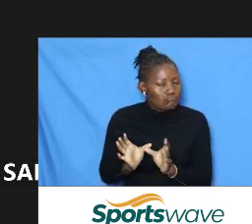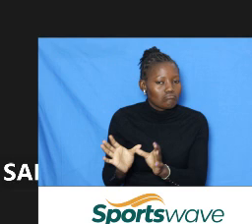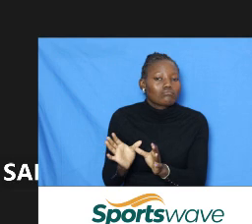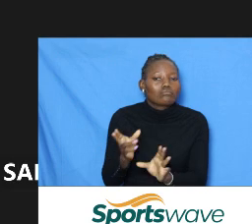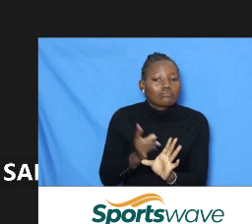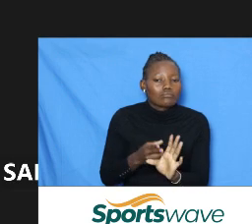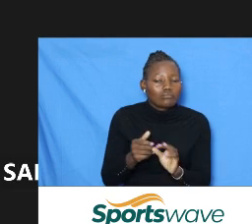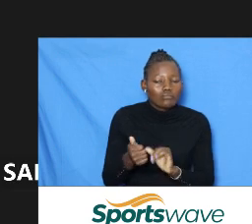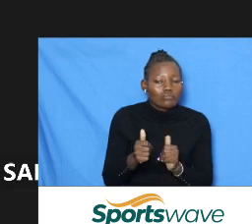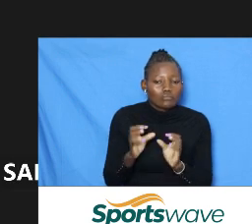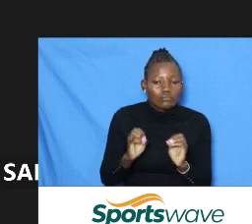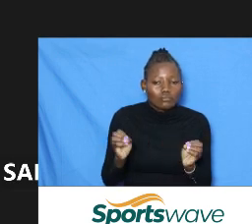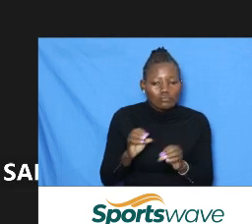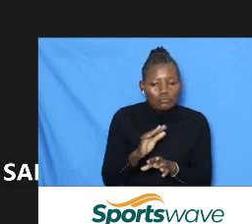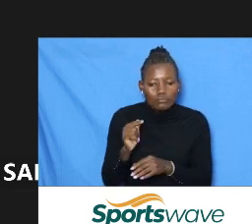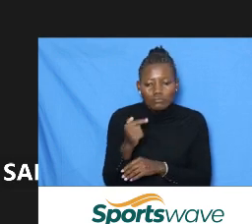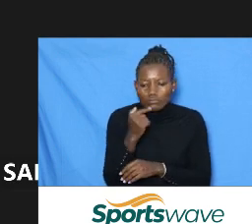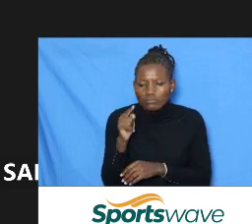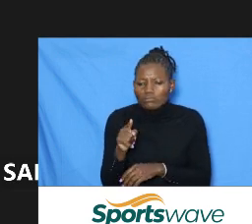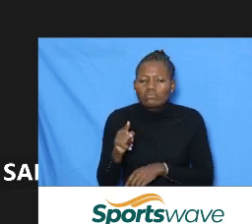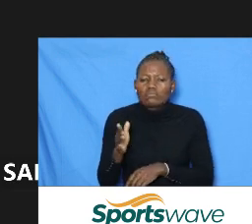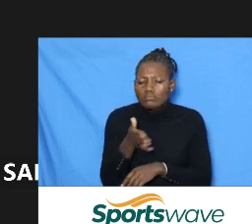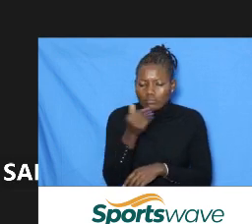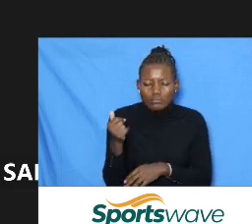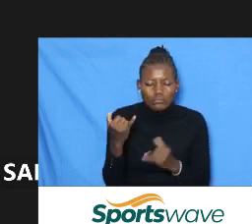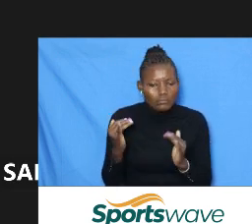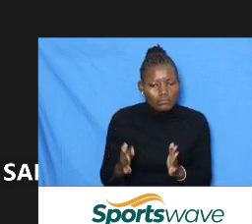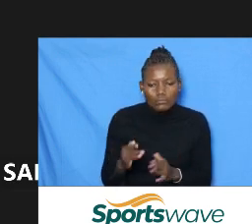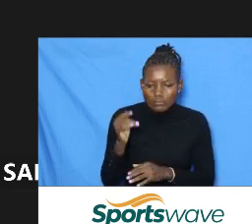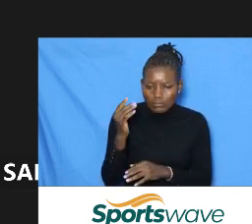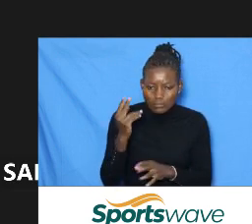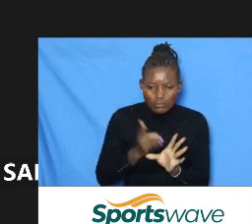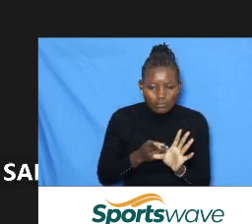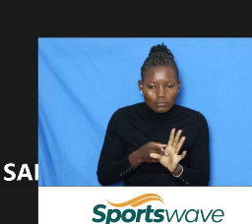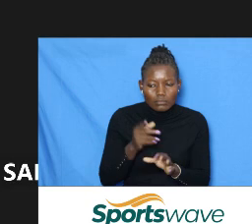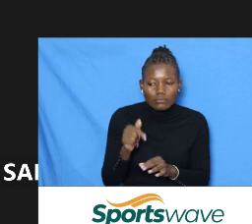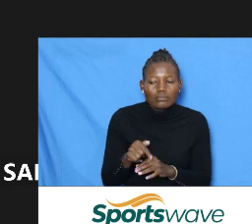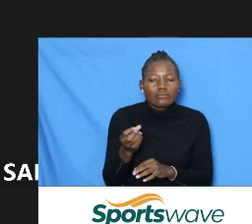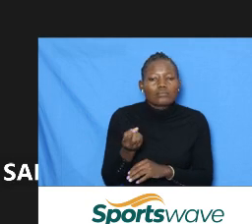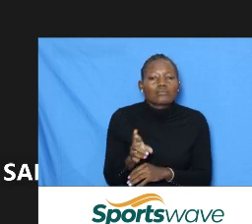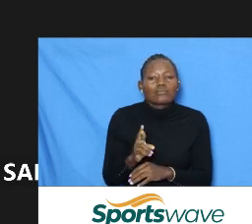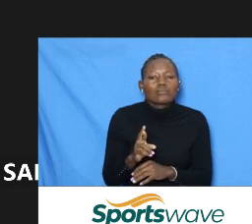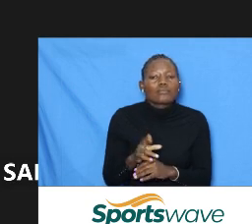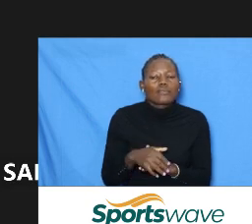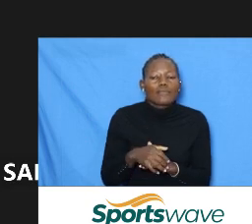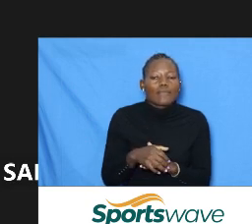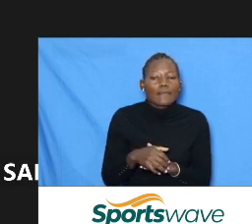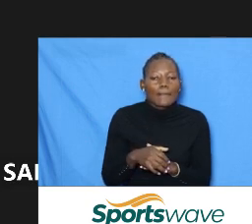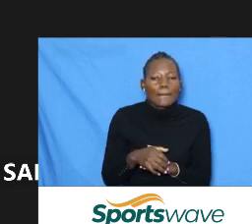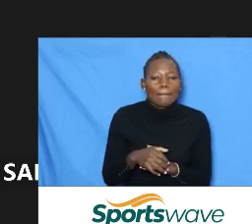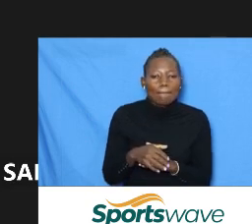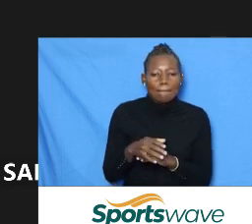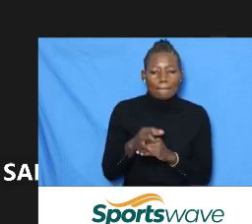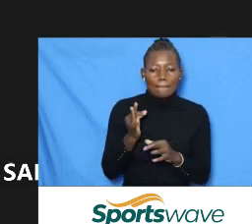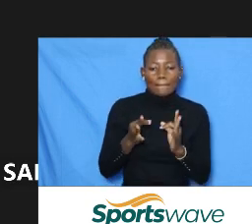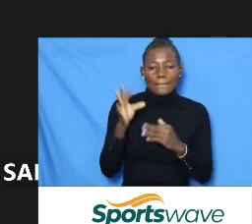sport. Do not say that this is your star athlete, that you have to participate, that they have to participate. Without them, your team is